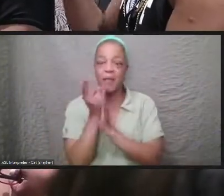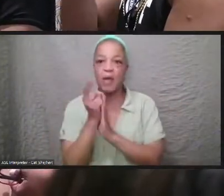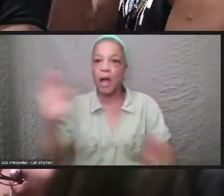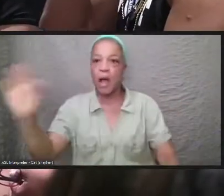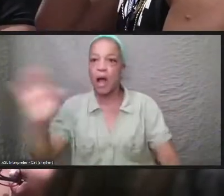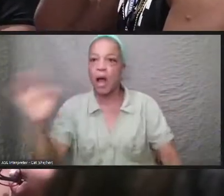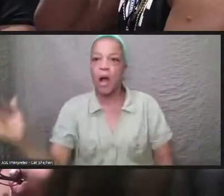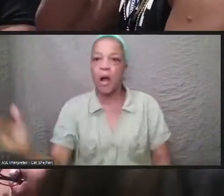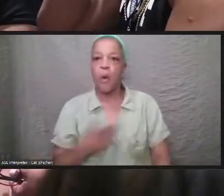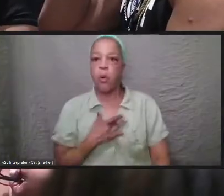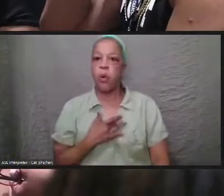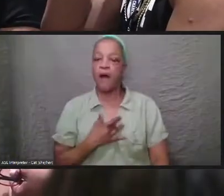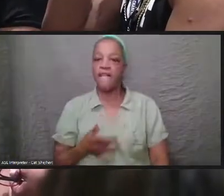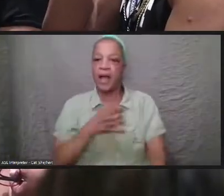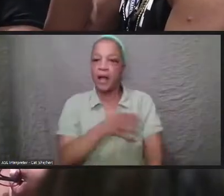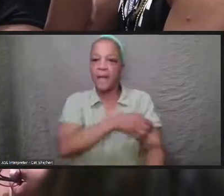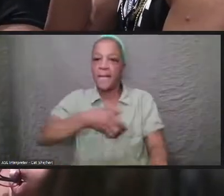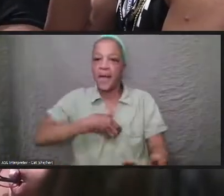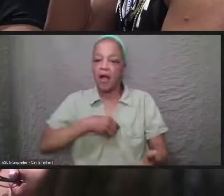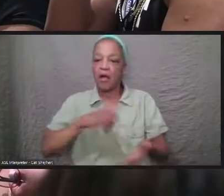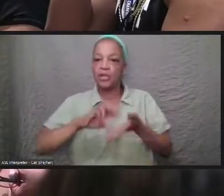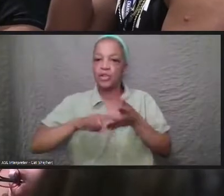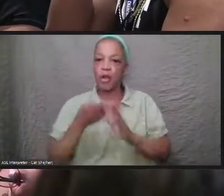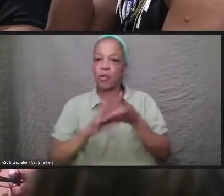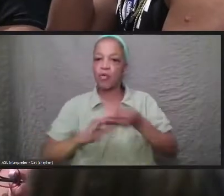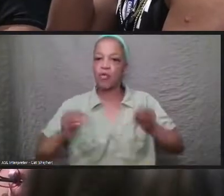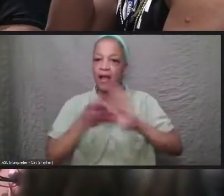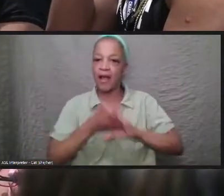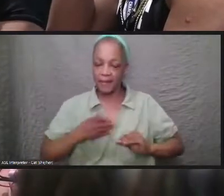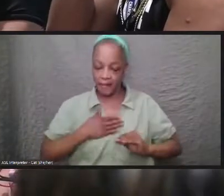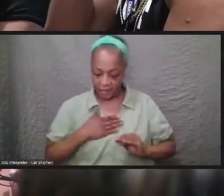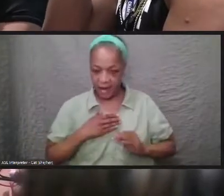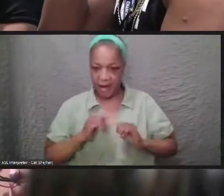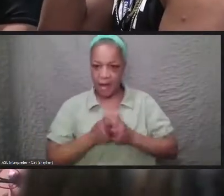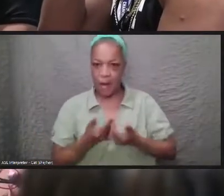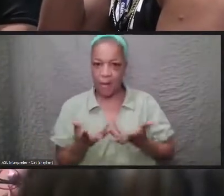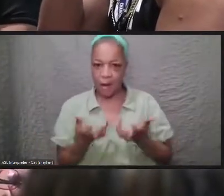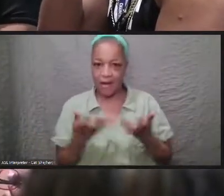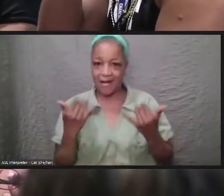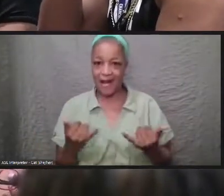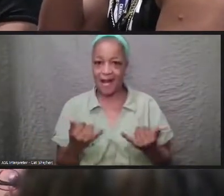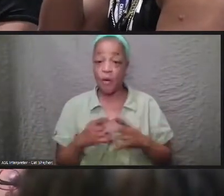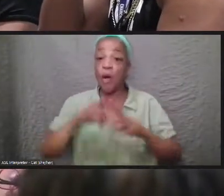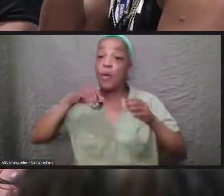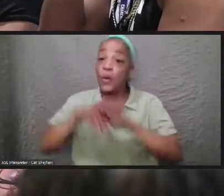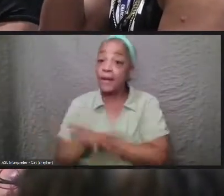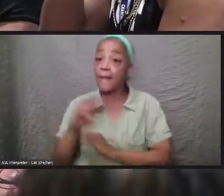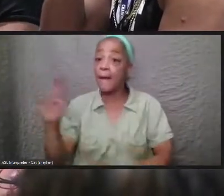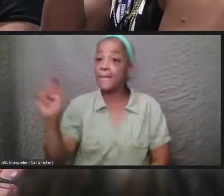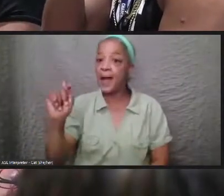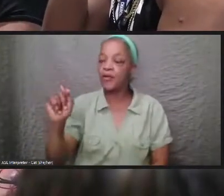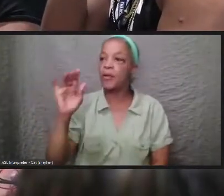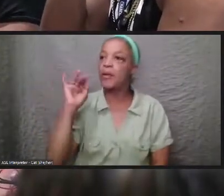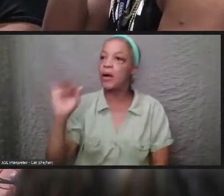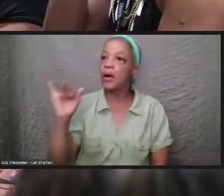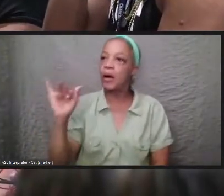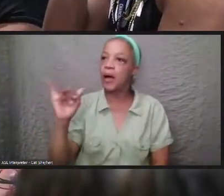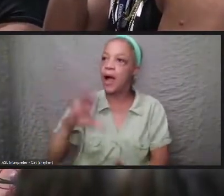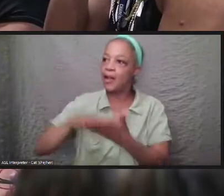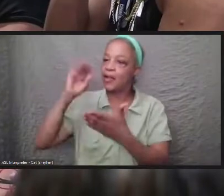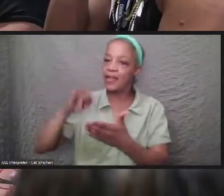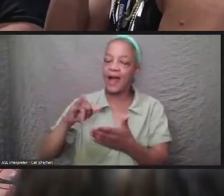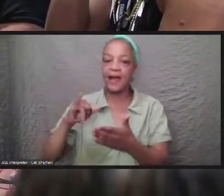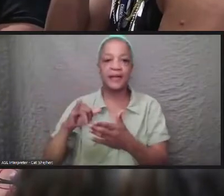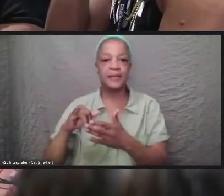emboldened and empowered to start writing in the ways that I do now. It was going to that bathroom that taught me that. I had